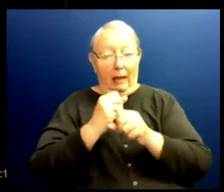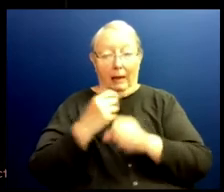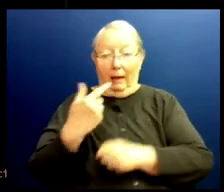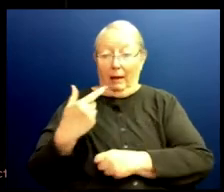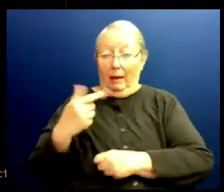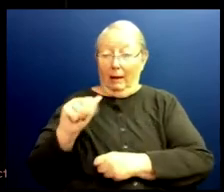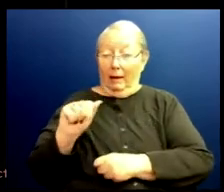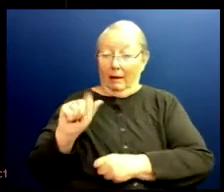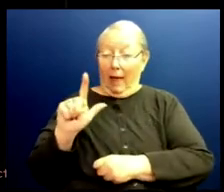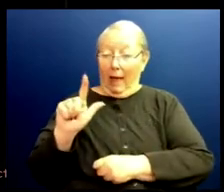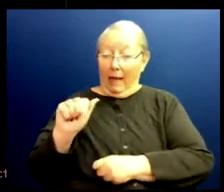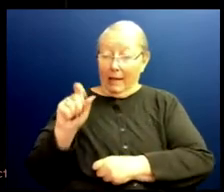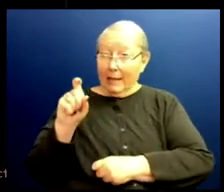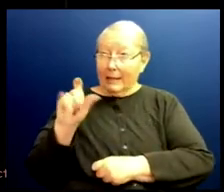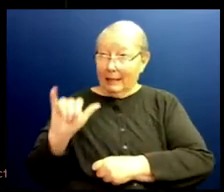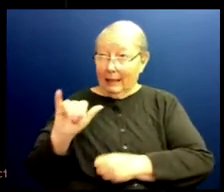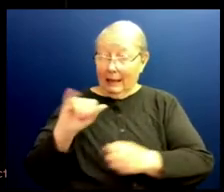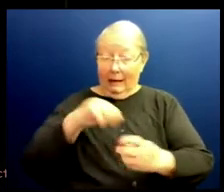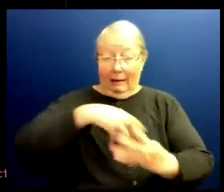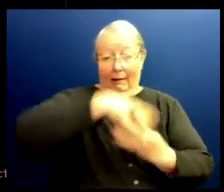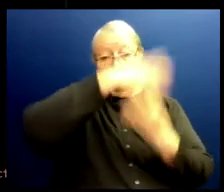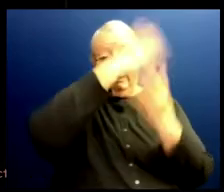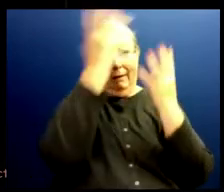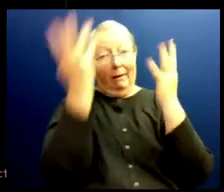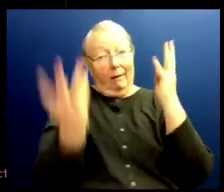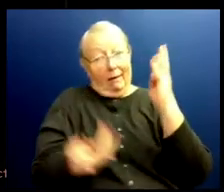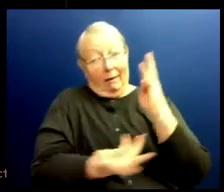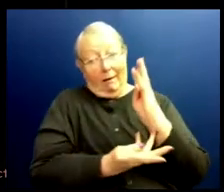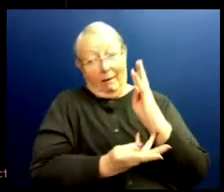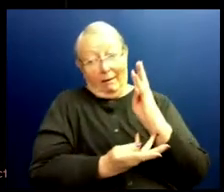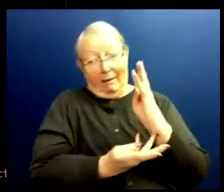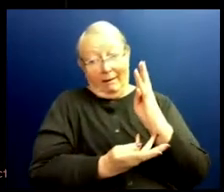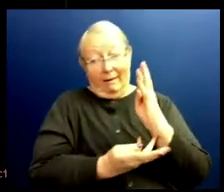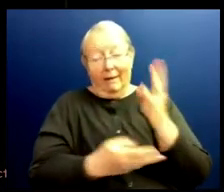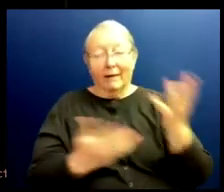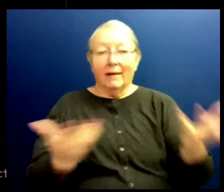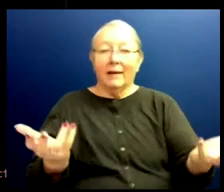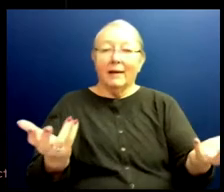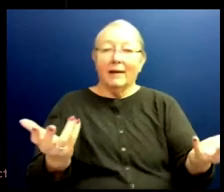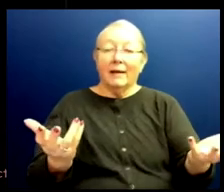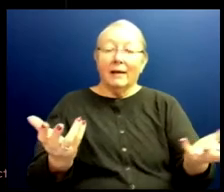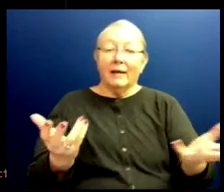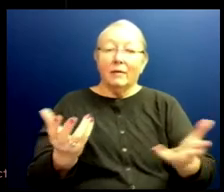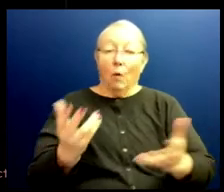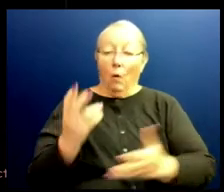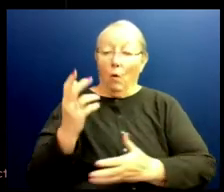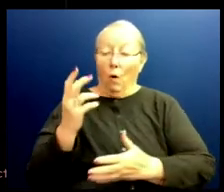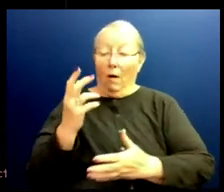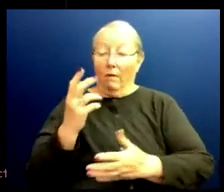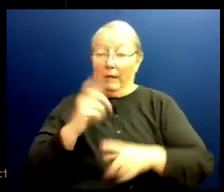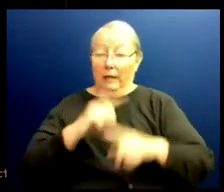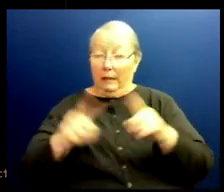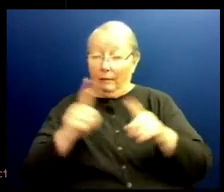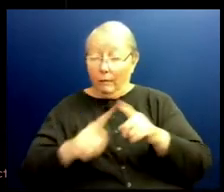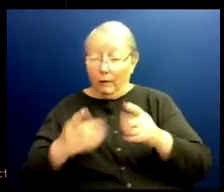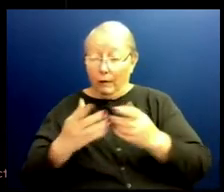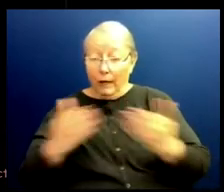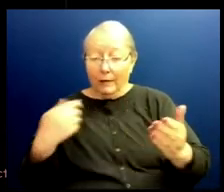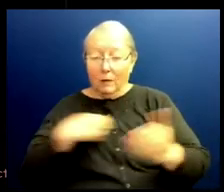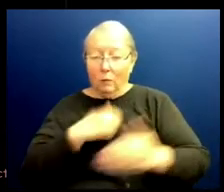the answer is that of the known forces, electricity,